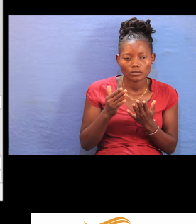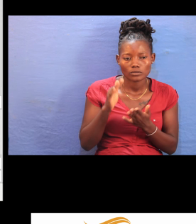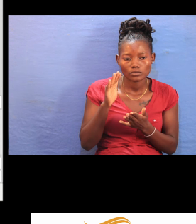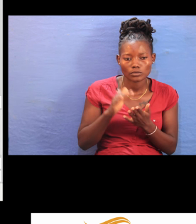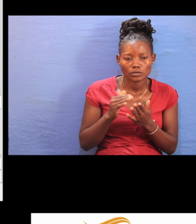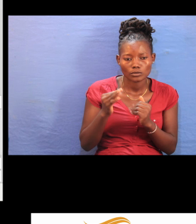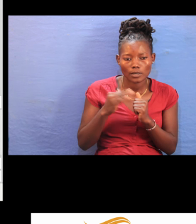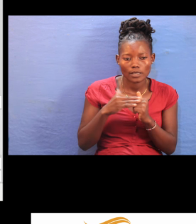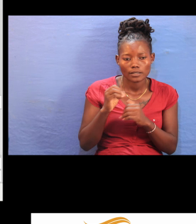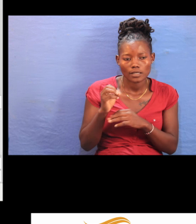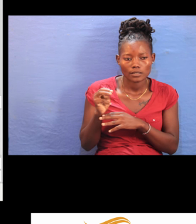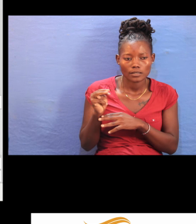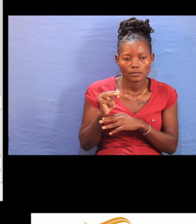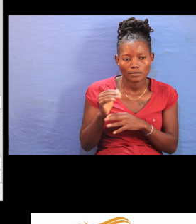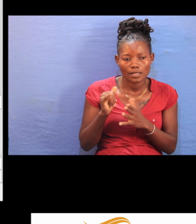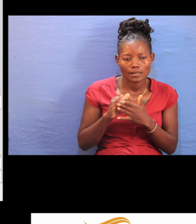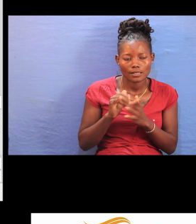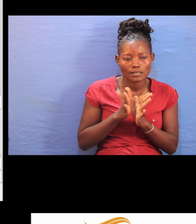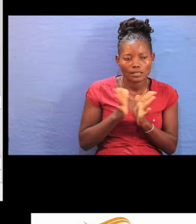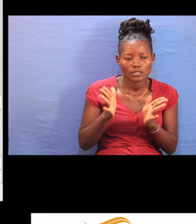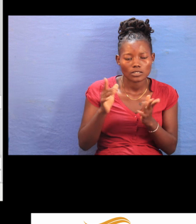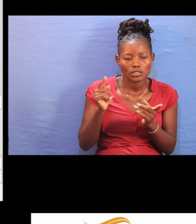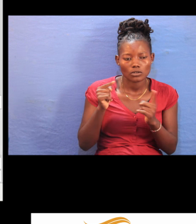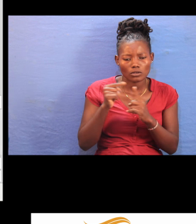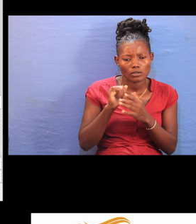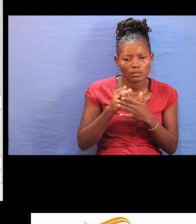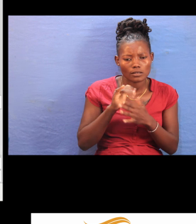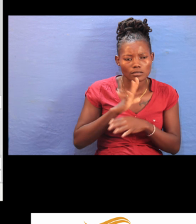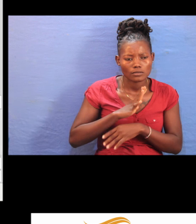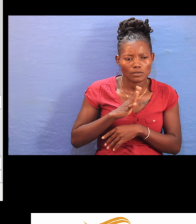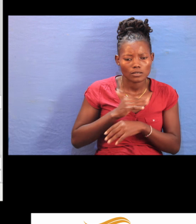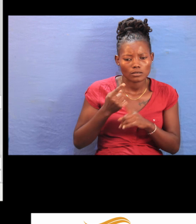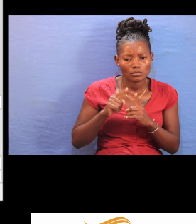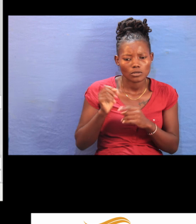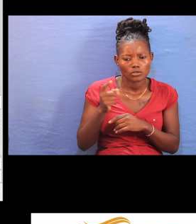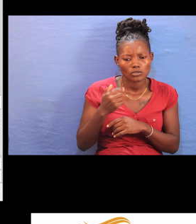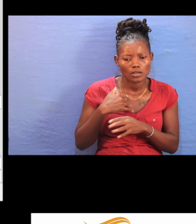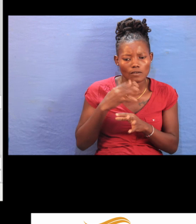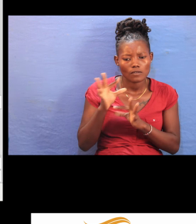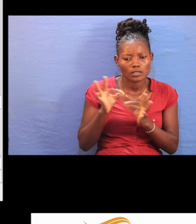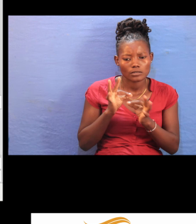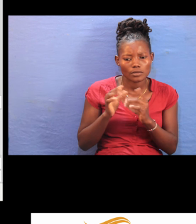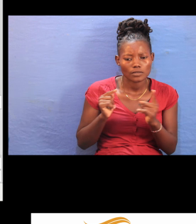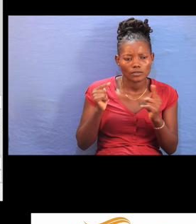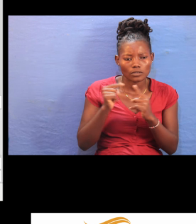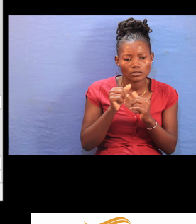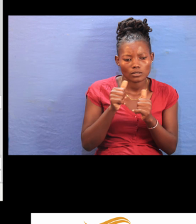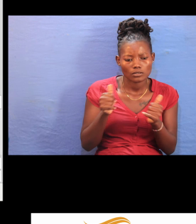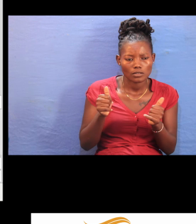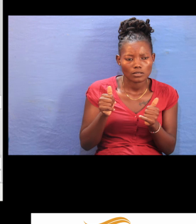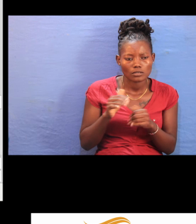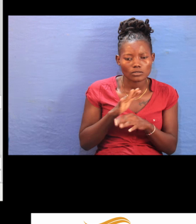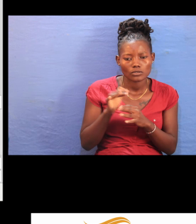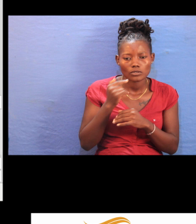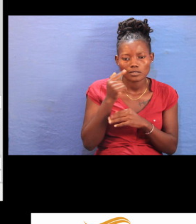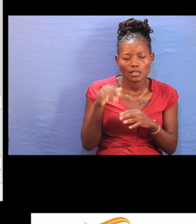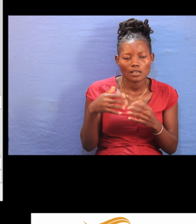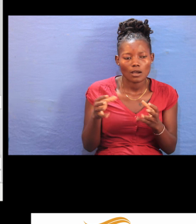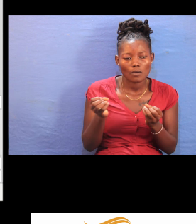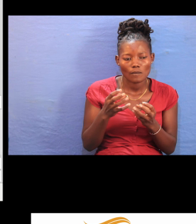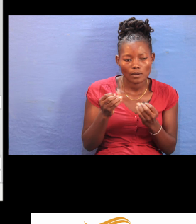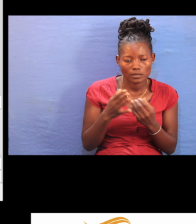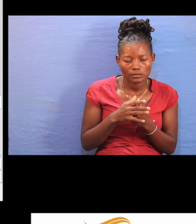time. So that's a general goal, and that's fine. But you need a specific goal as well. So you're going to say how much, you